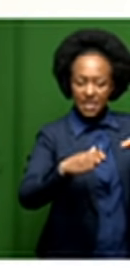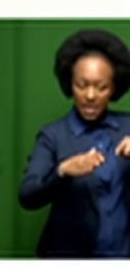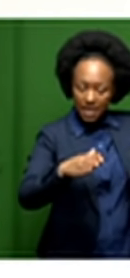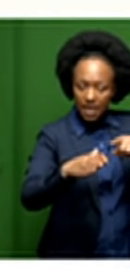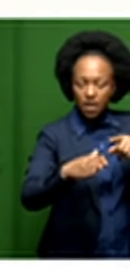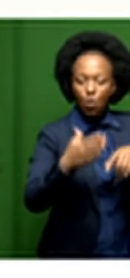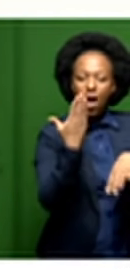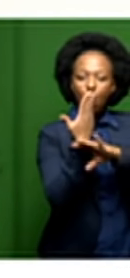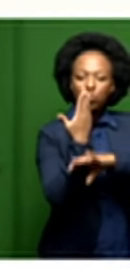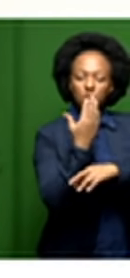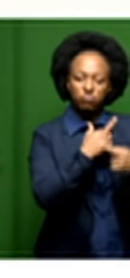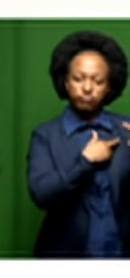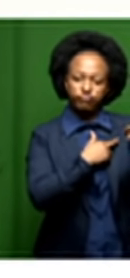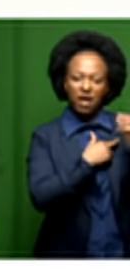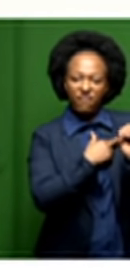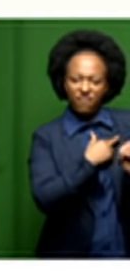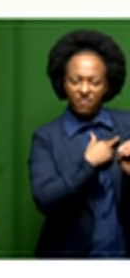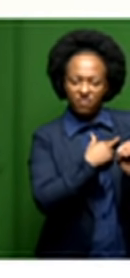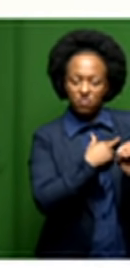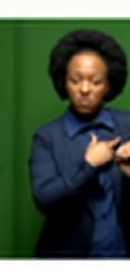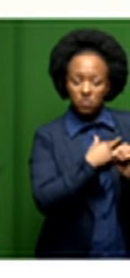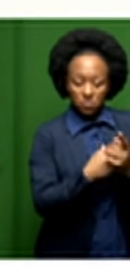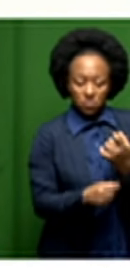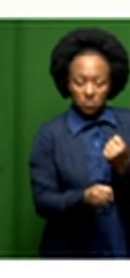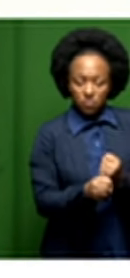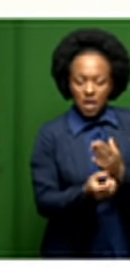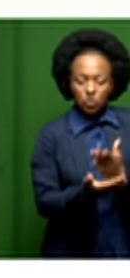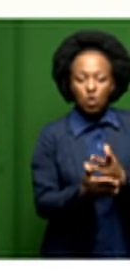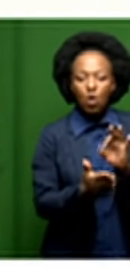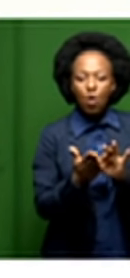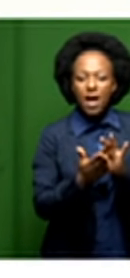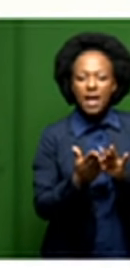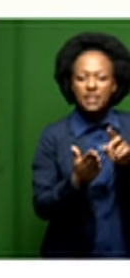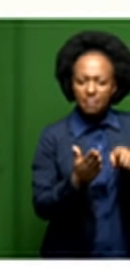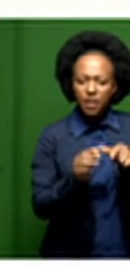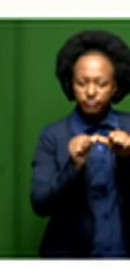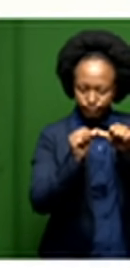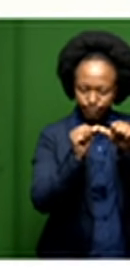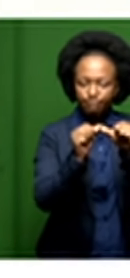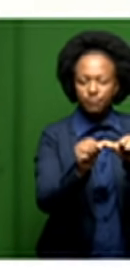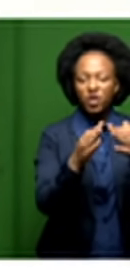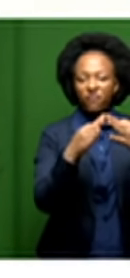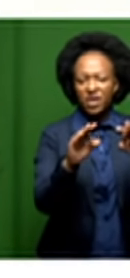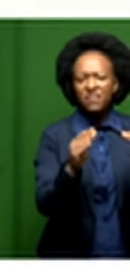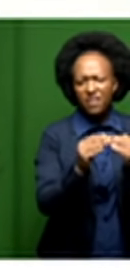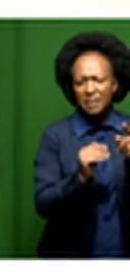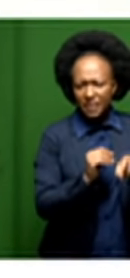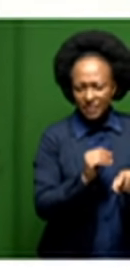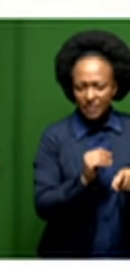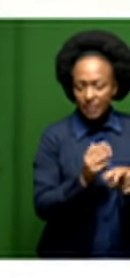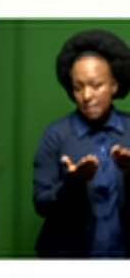obligation to ensure that they run elections which are free and fair. And maybe this is the